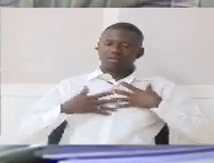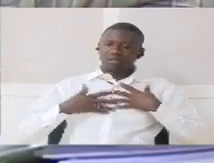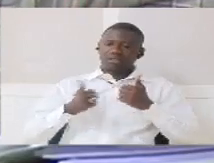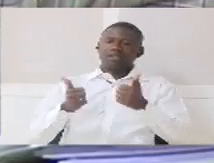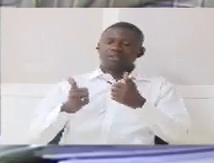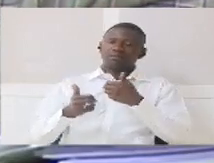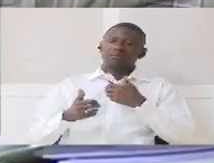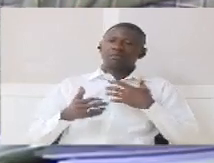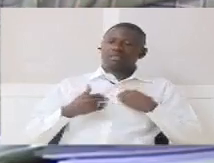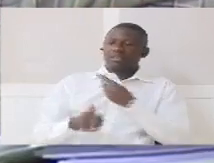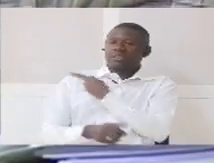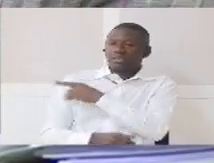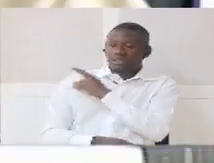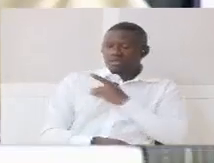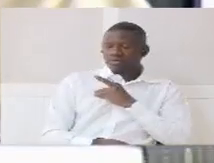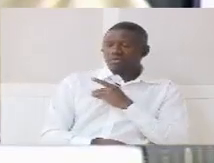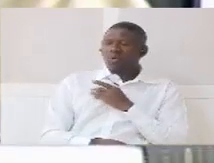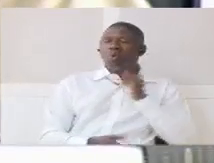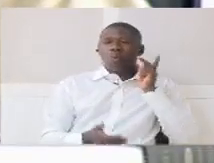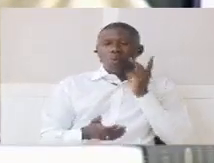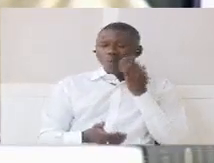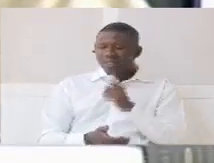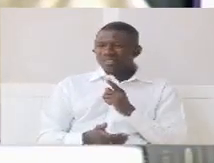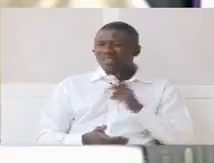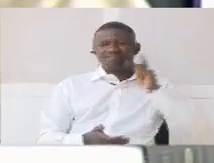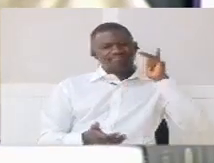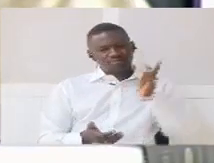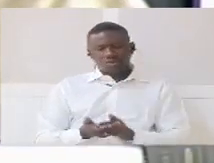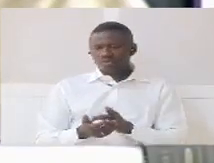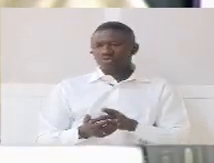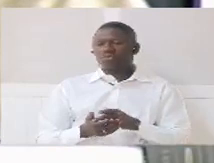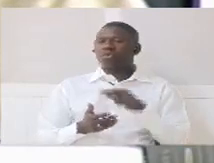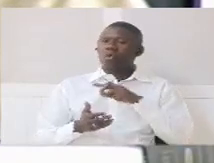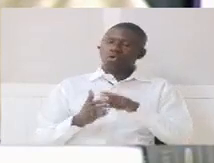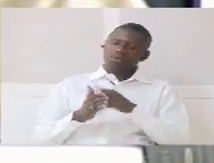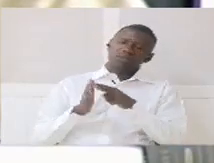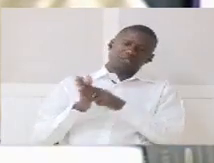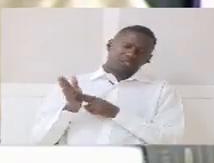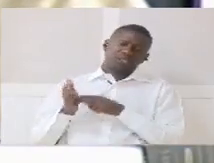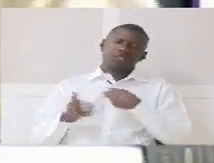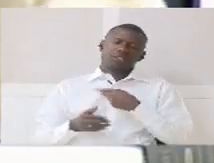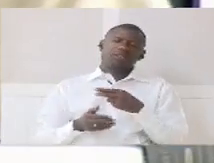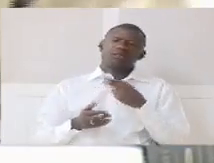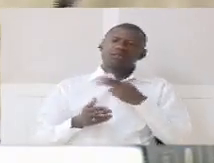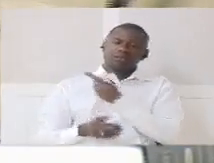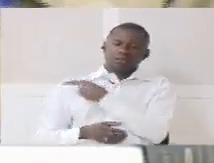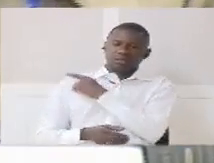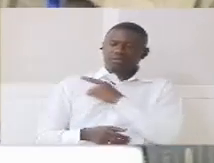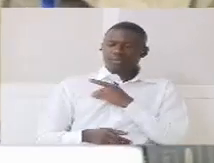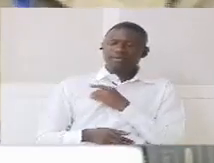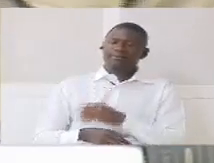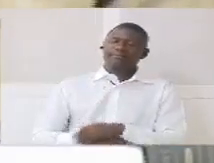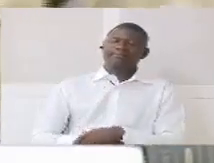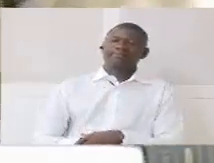was obvious that they really needed it? For the crossroad, you need to ye modo lubali tala le l'hôpital noto meni alonko